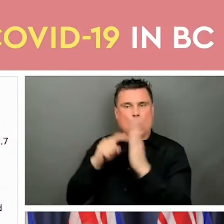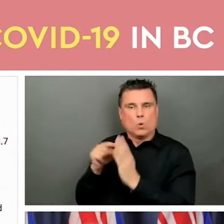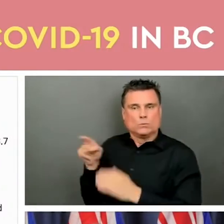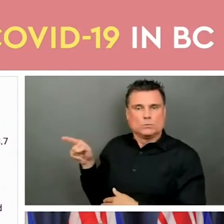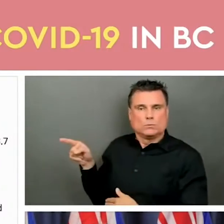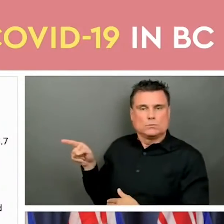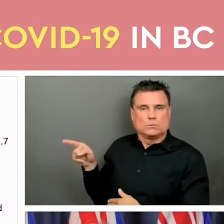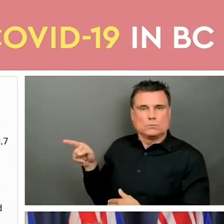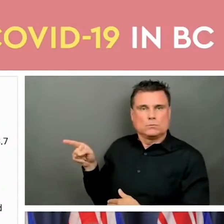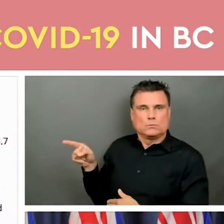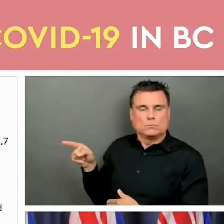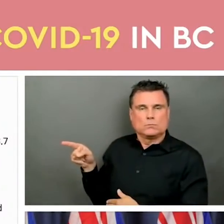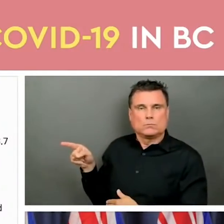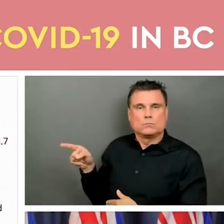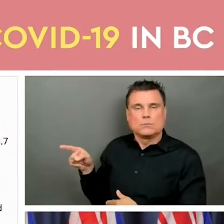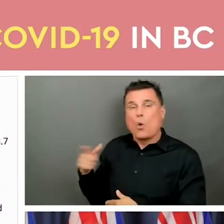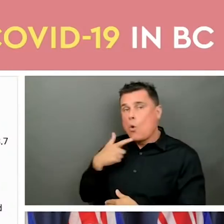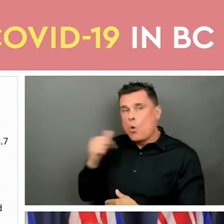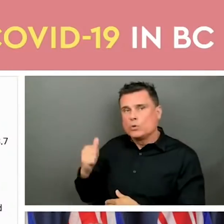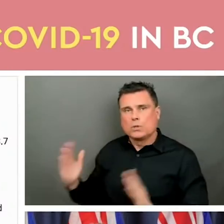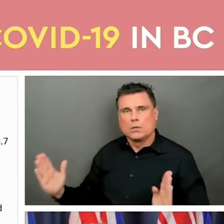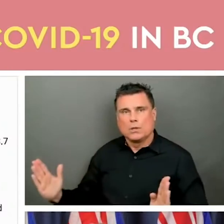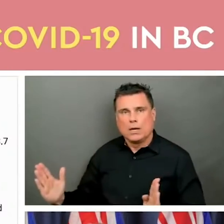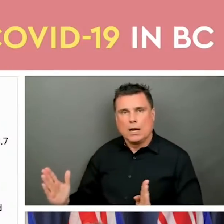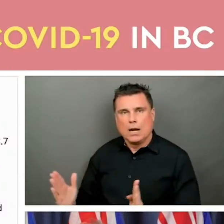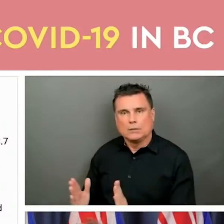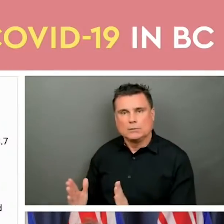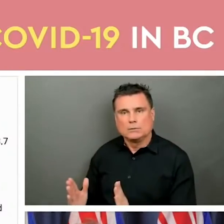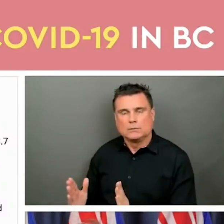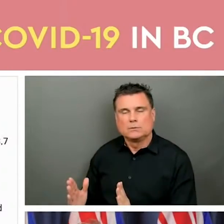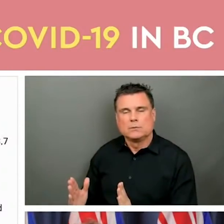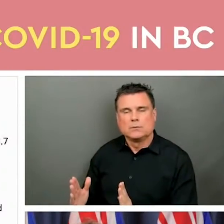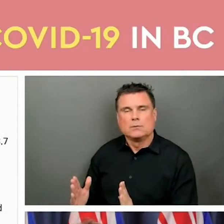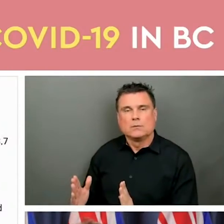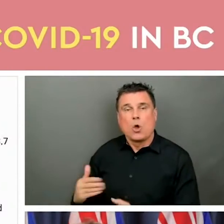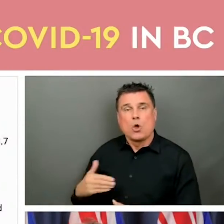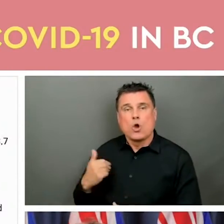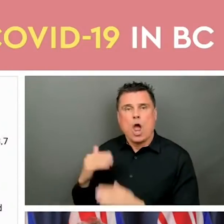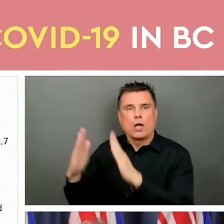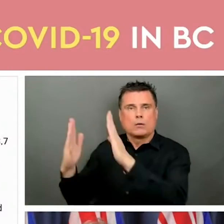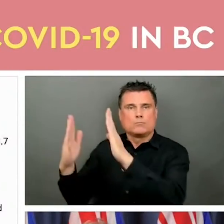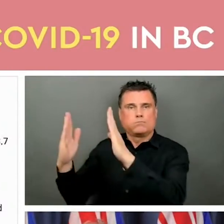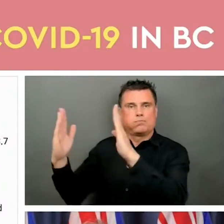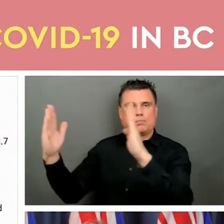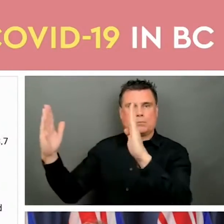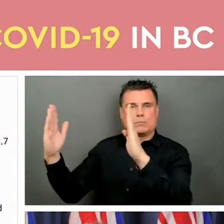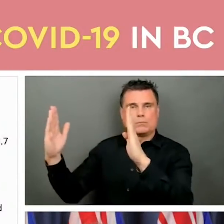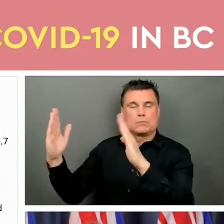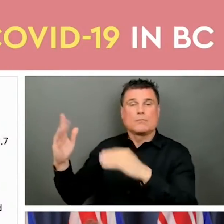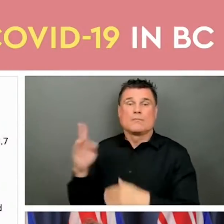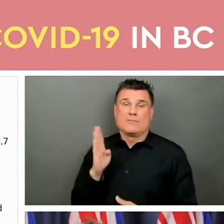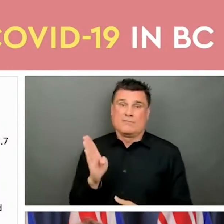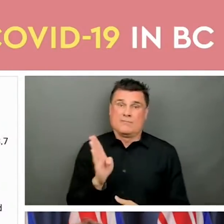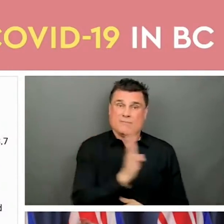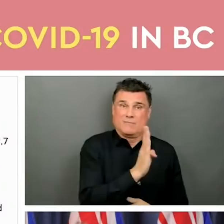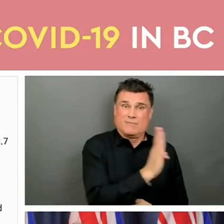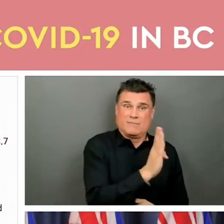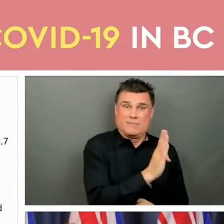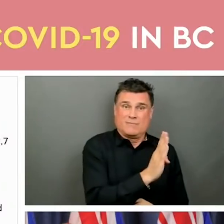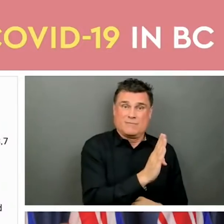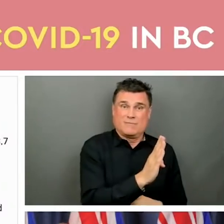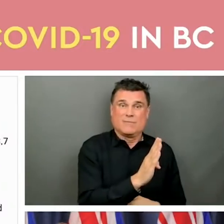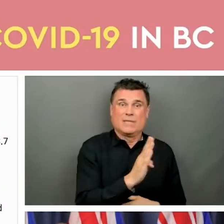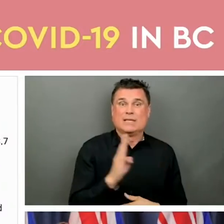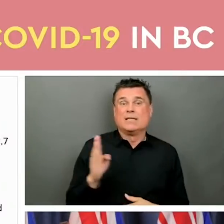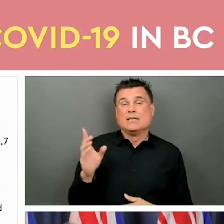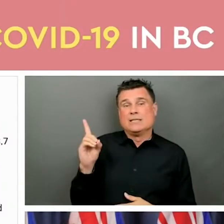the period, if you compare December to March, a steady decline in those over 70. But the next page shows that as